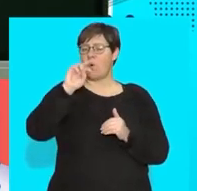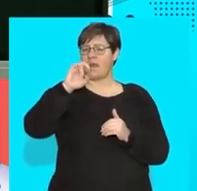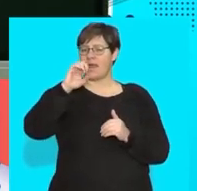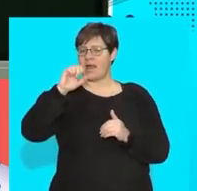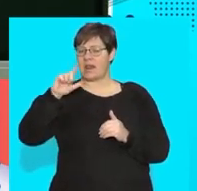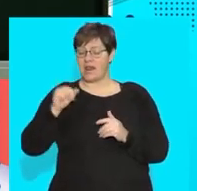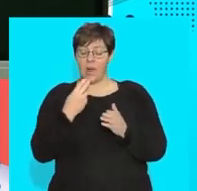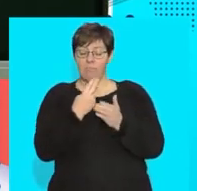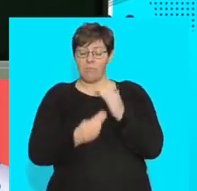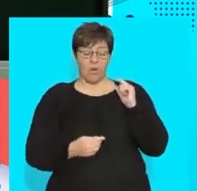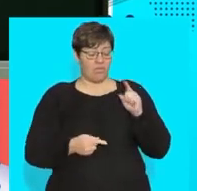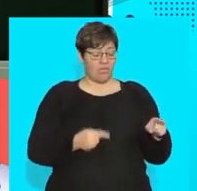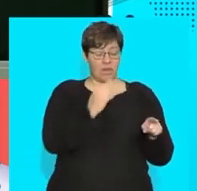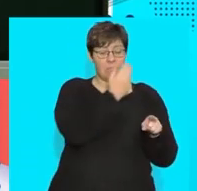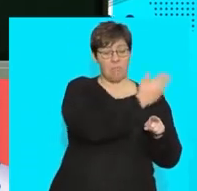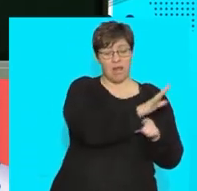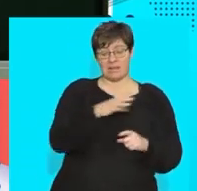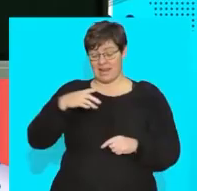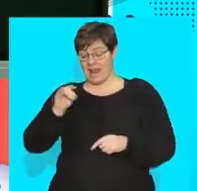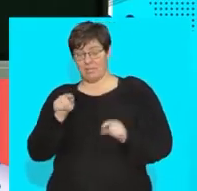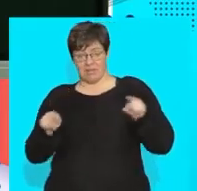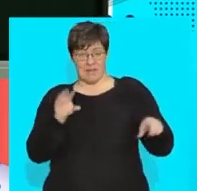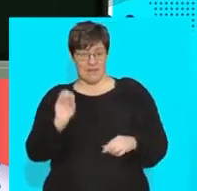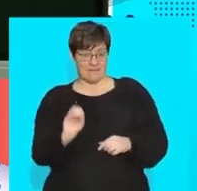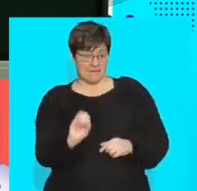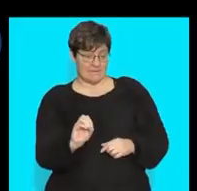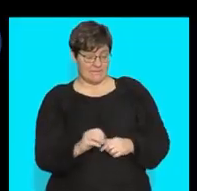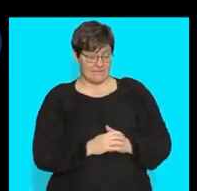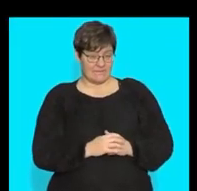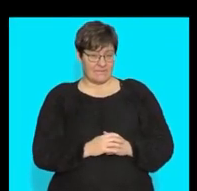find in both a plant and an animal cell.